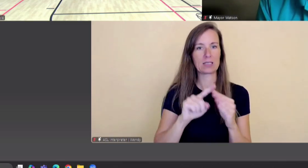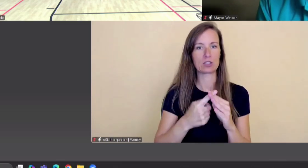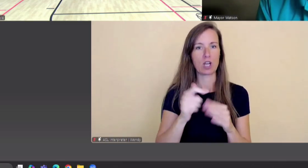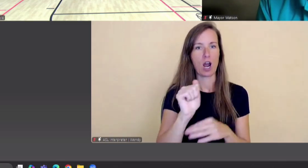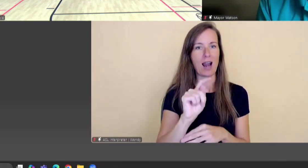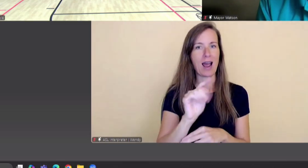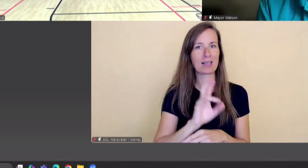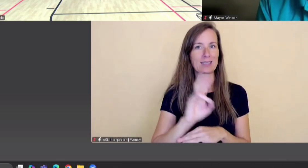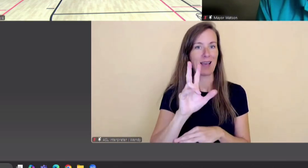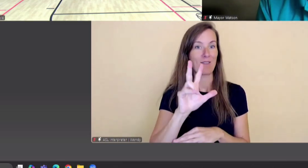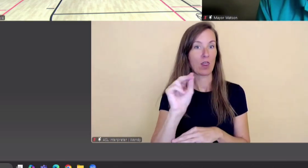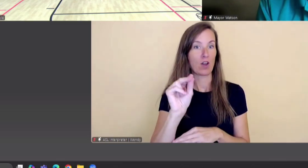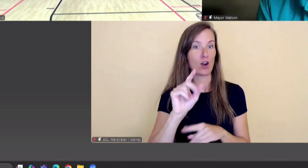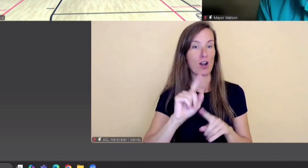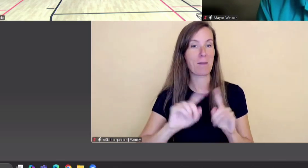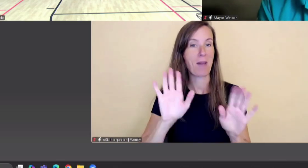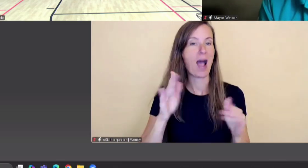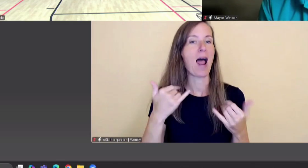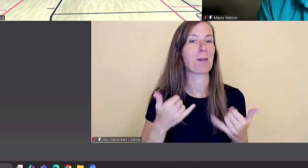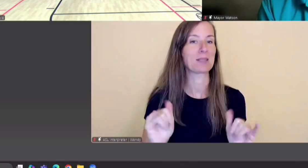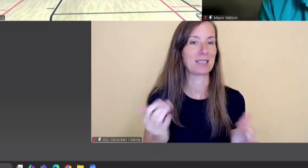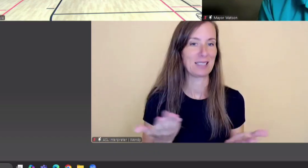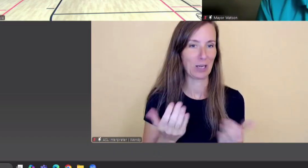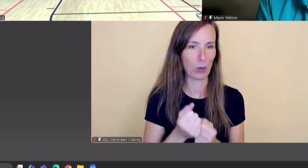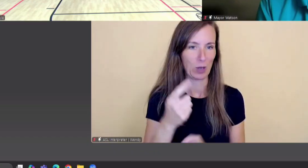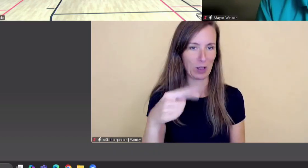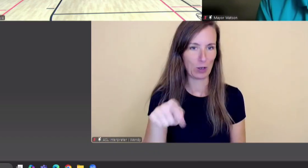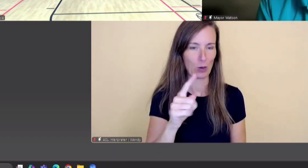I'm still here with you. Thank you. Have a good day.